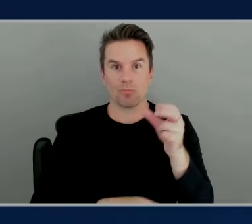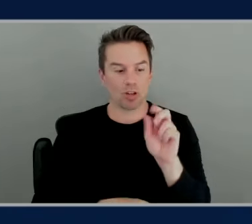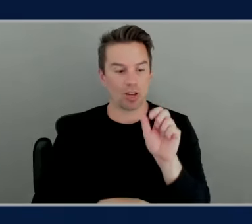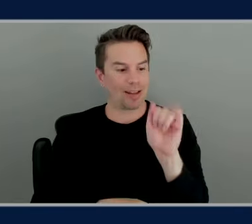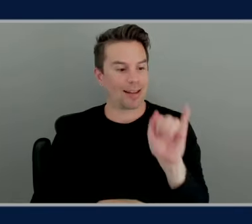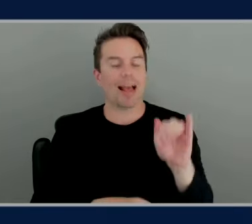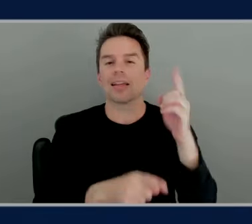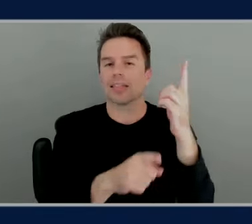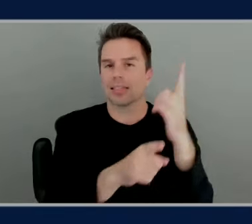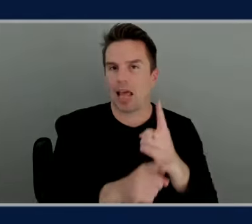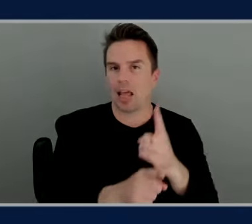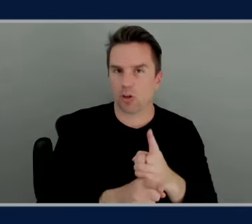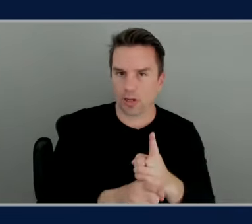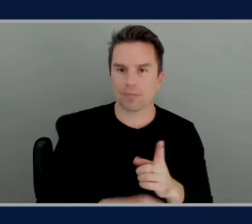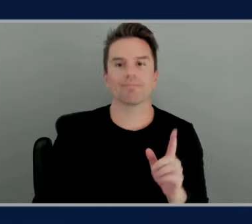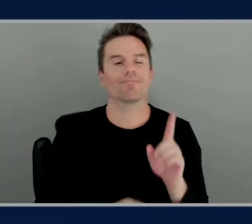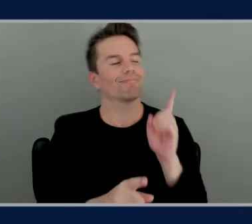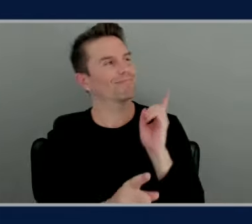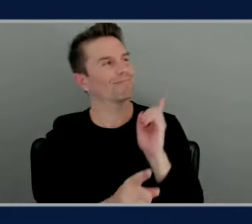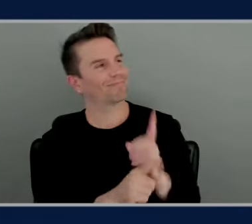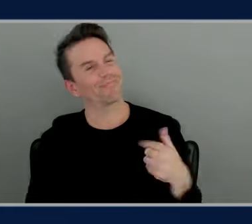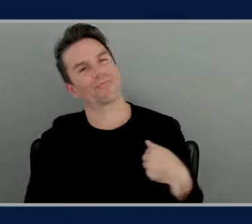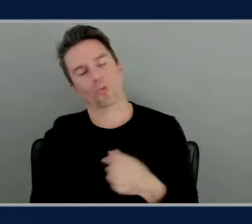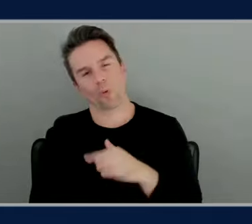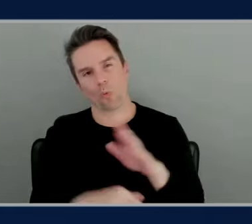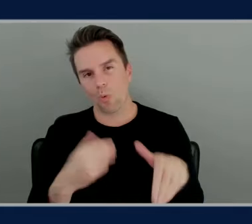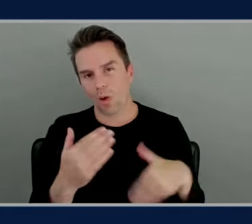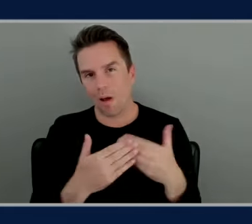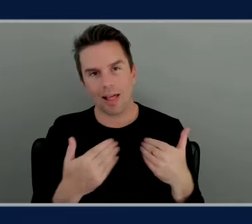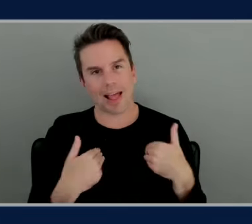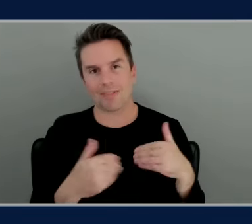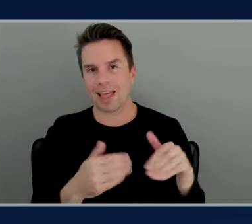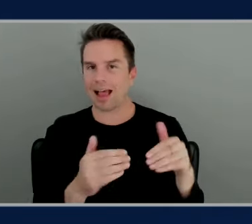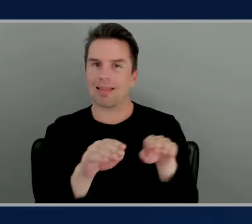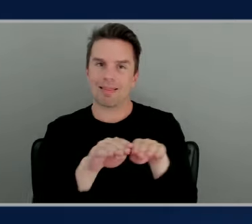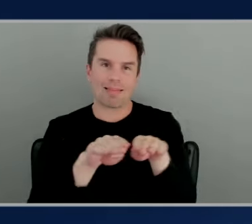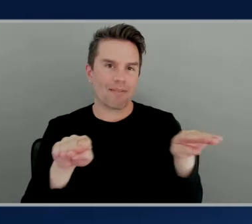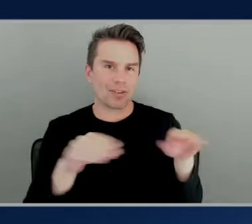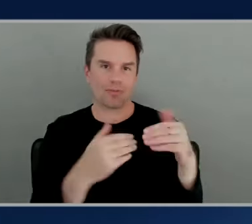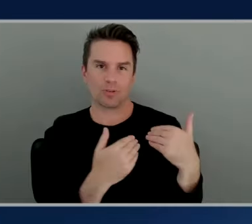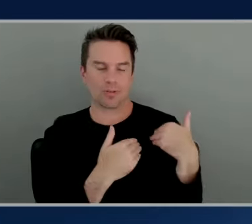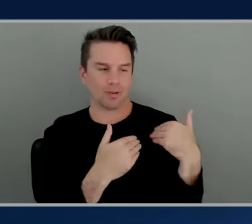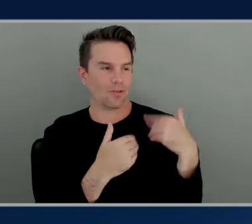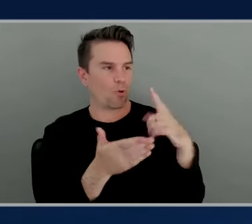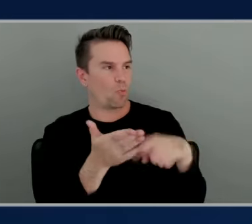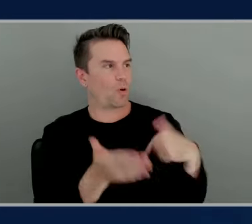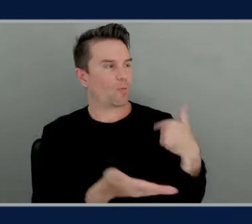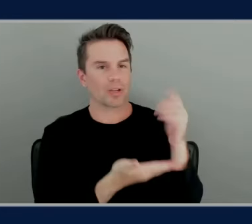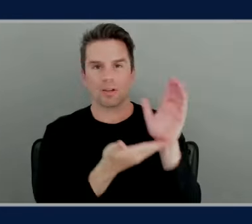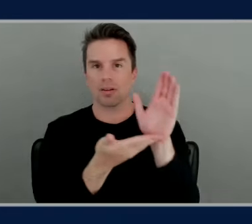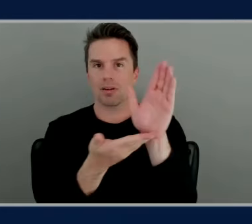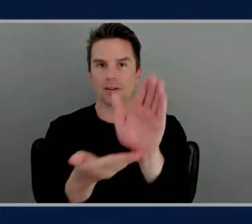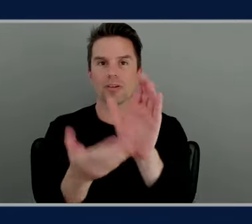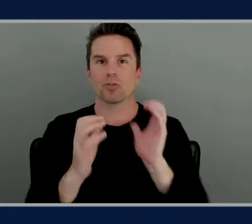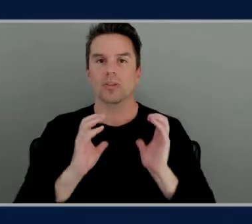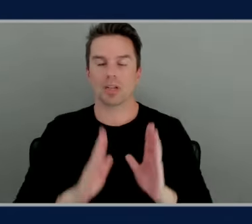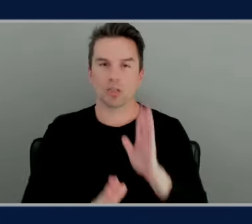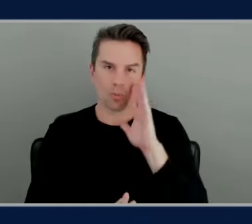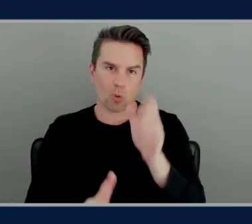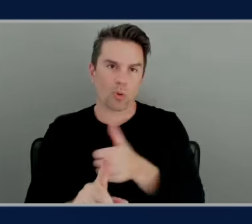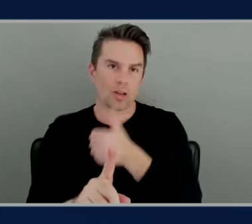level of responsibility that we have to make sure that we put forth out there, because what we're putting forth out there is going to affect generations to come. For